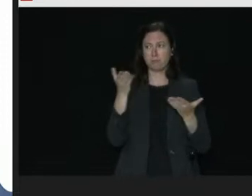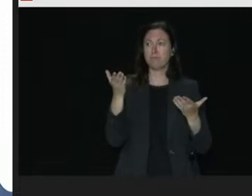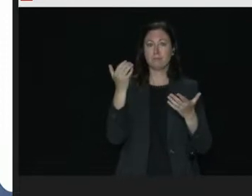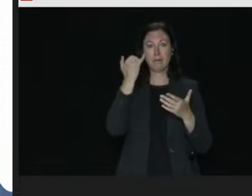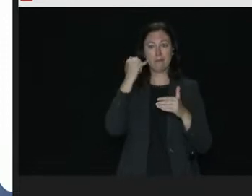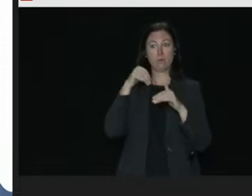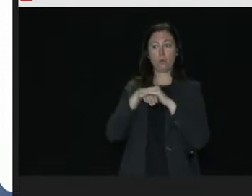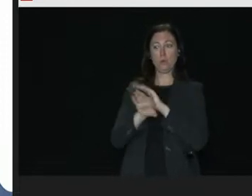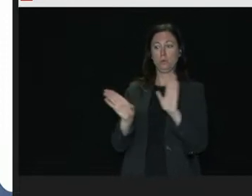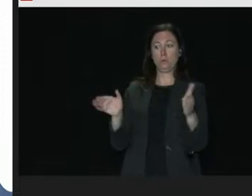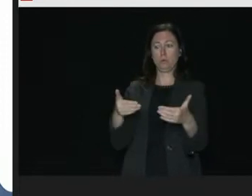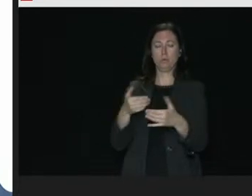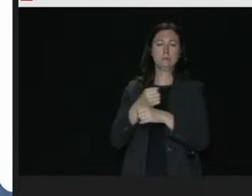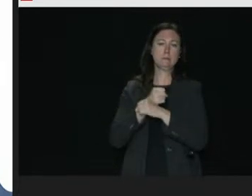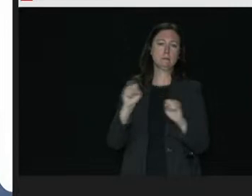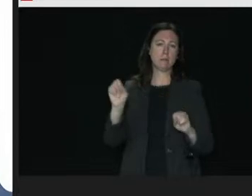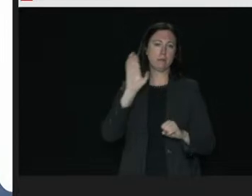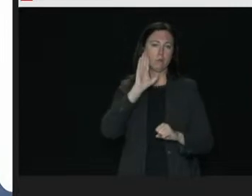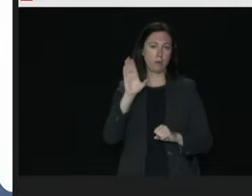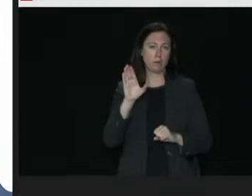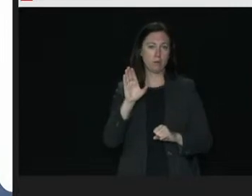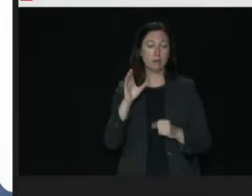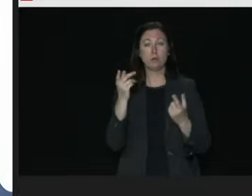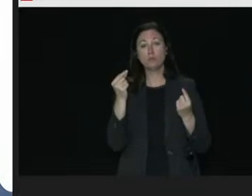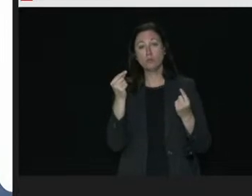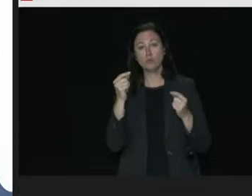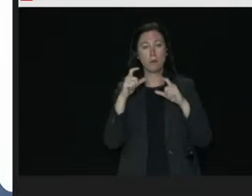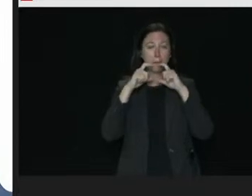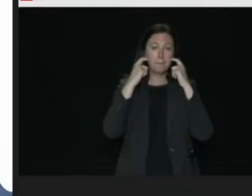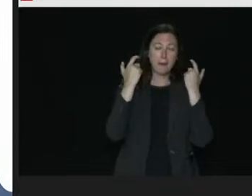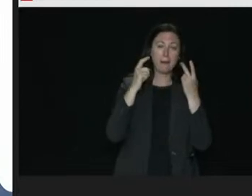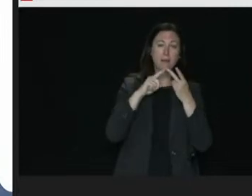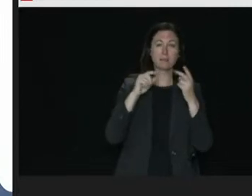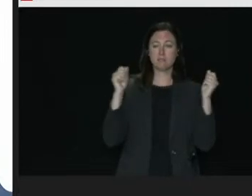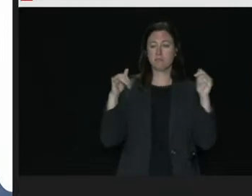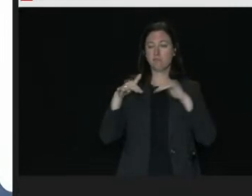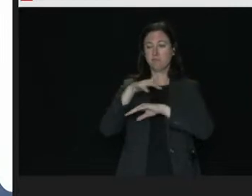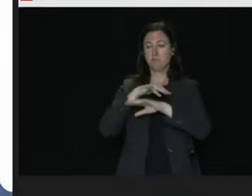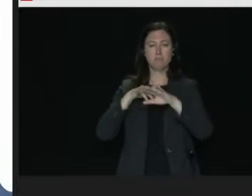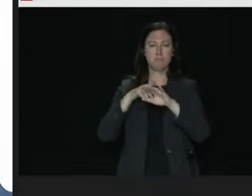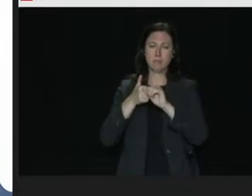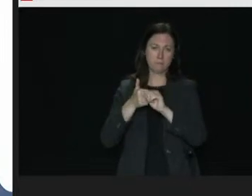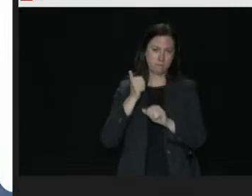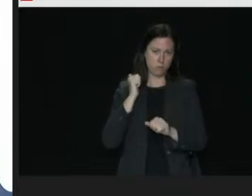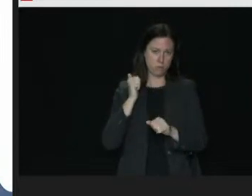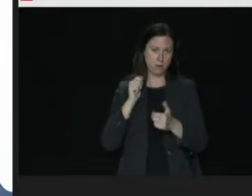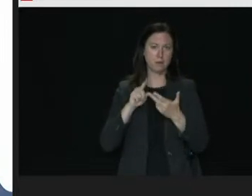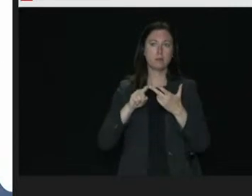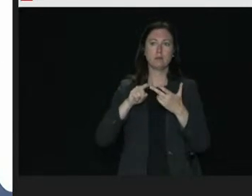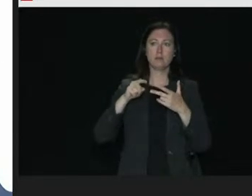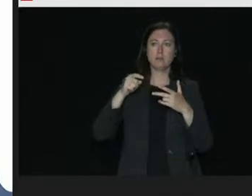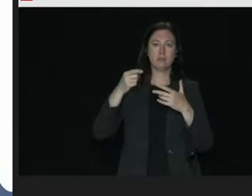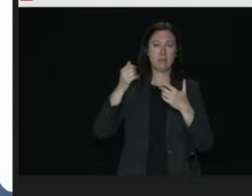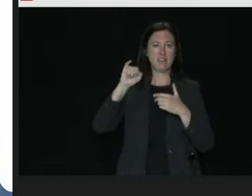indoors, including masking, avoiding crowding, and improving